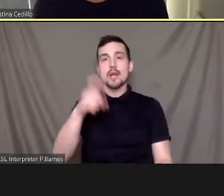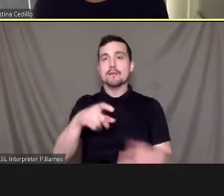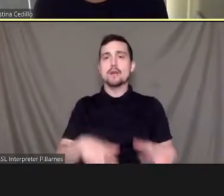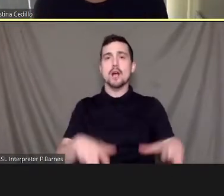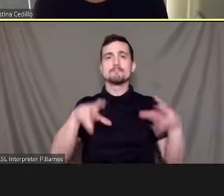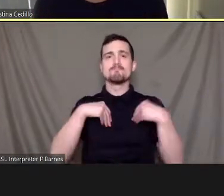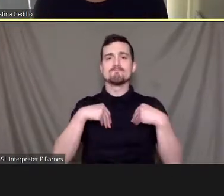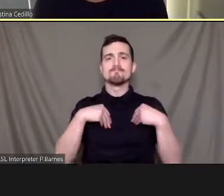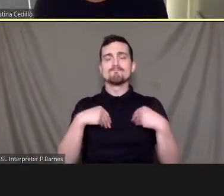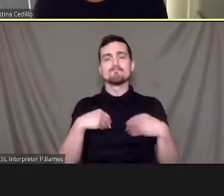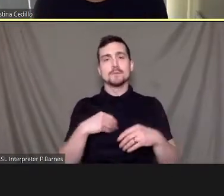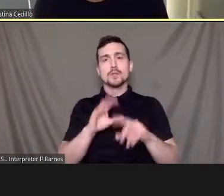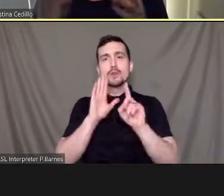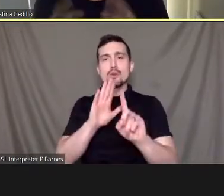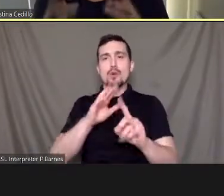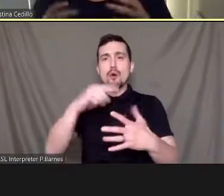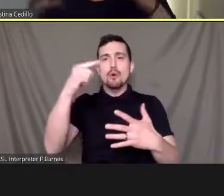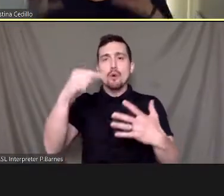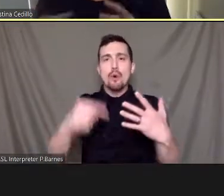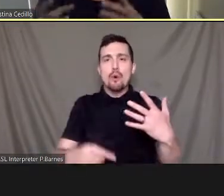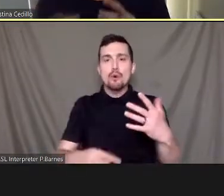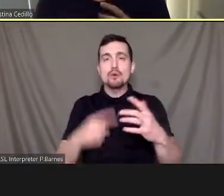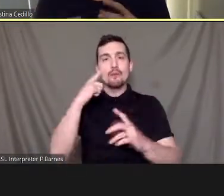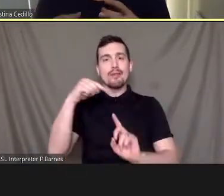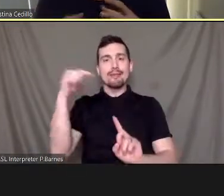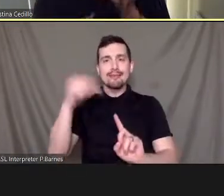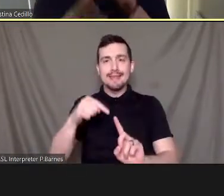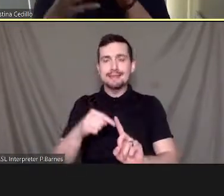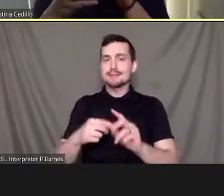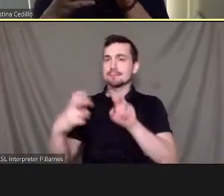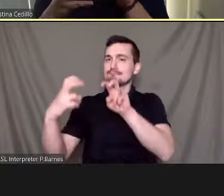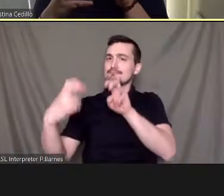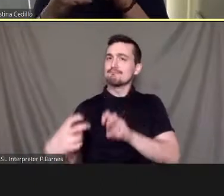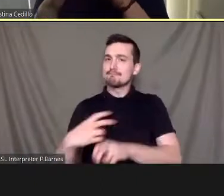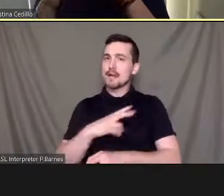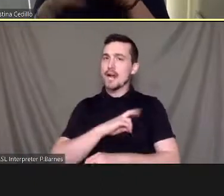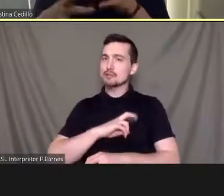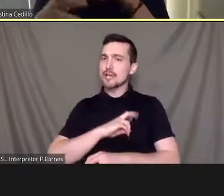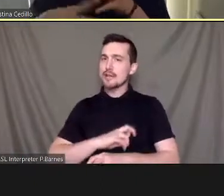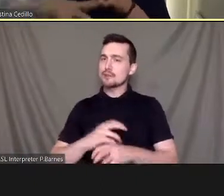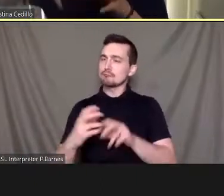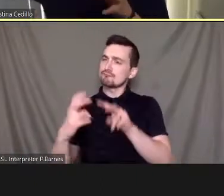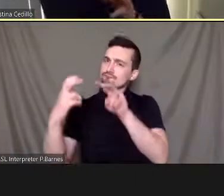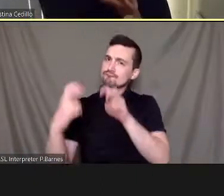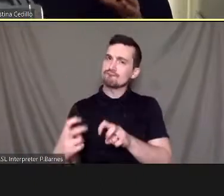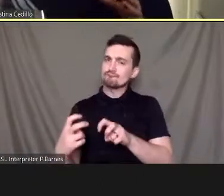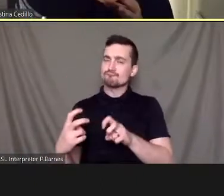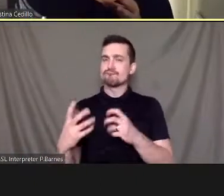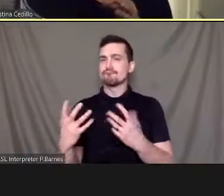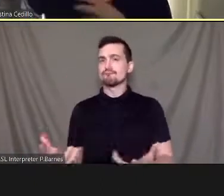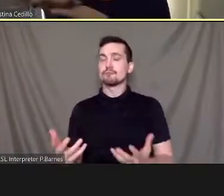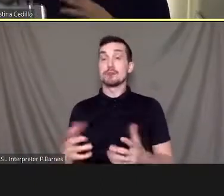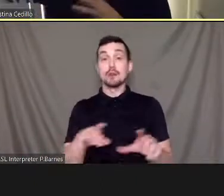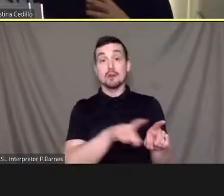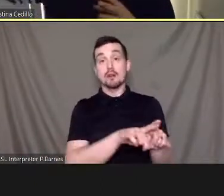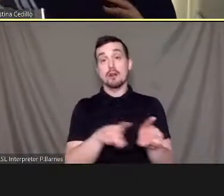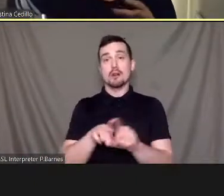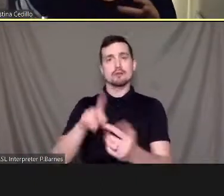are your goals that, you know, for this consultation? And also, you know, for the